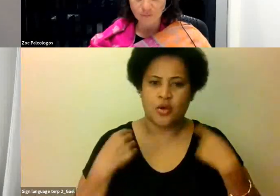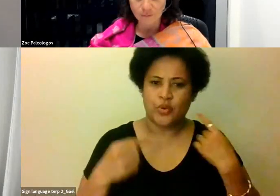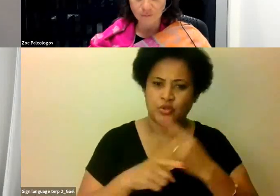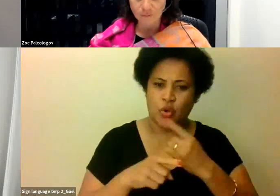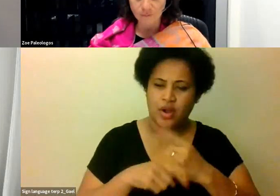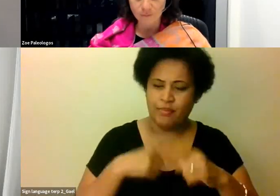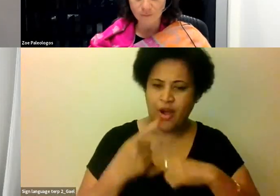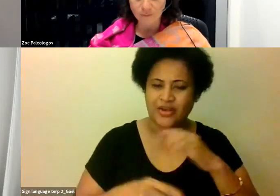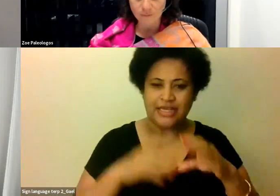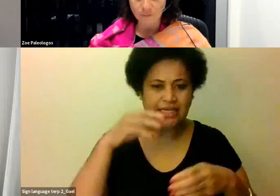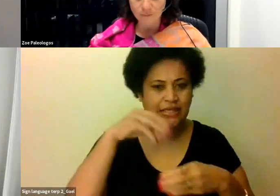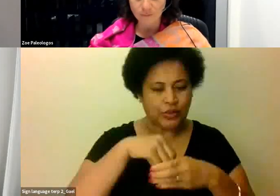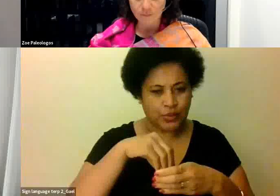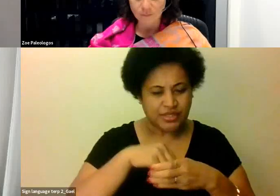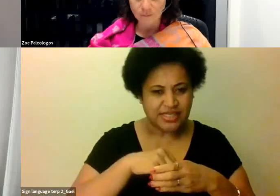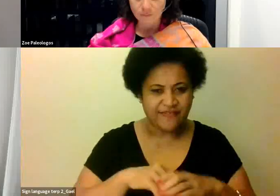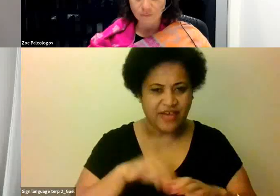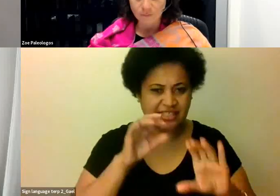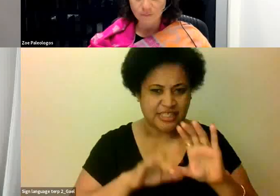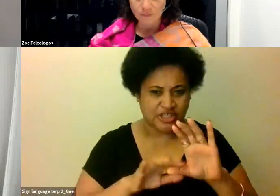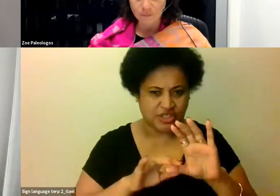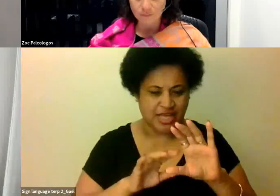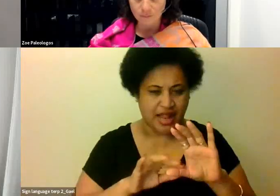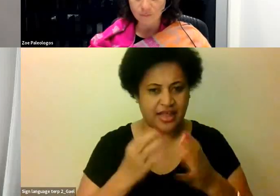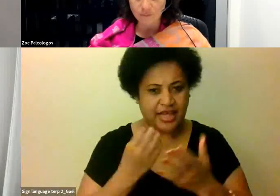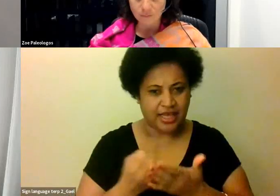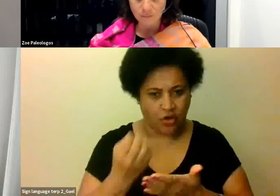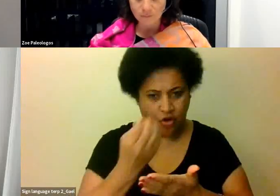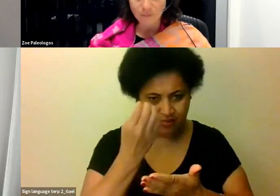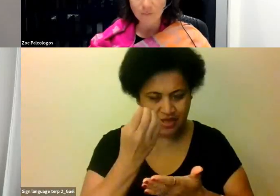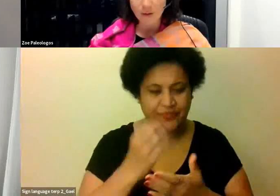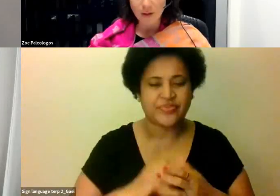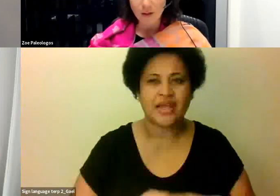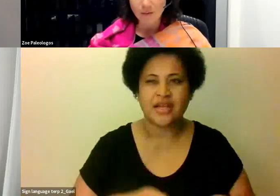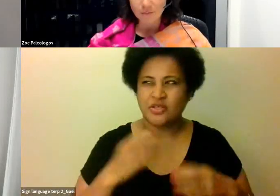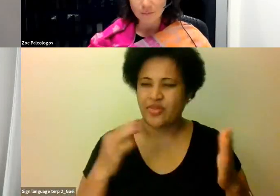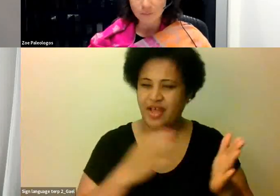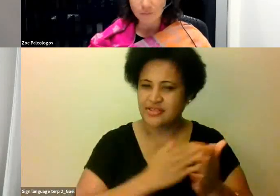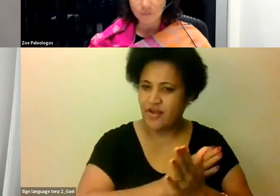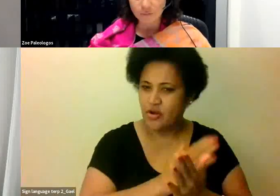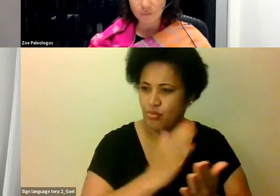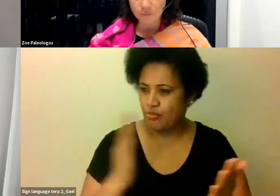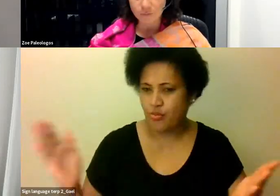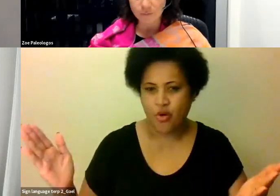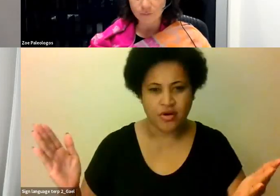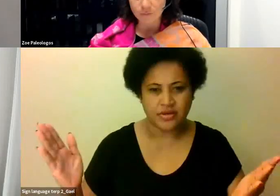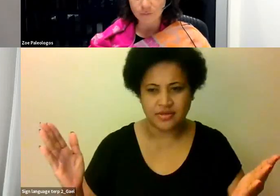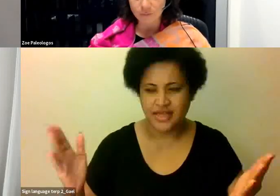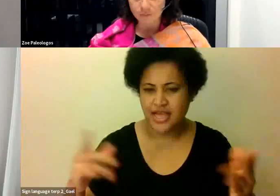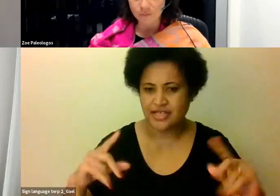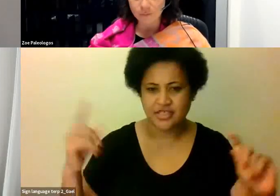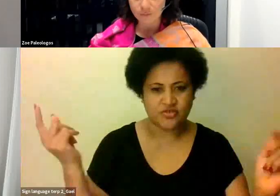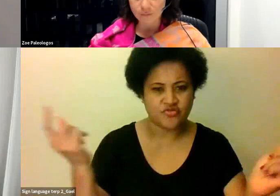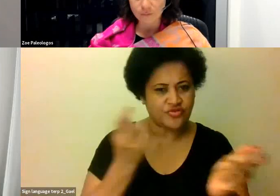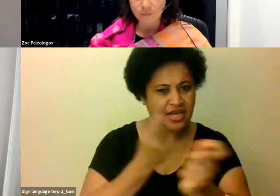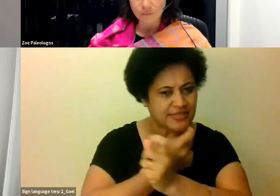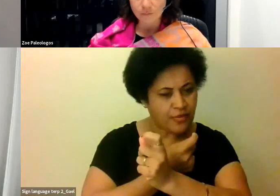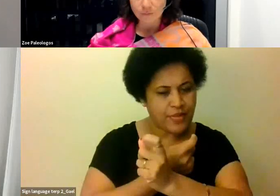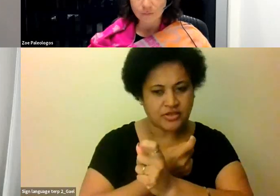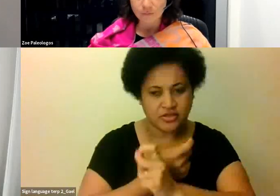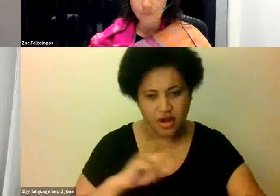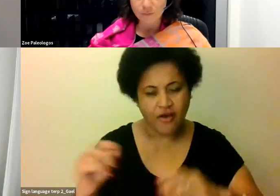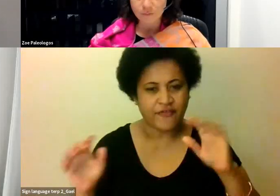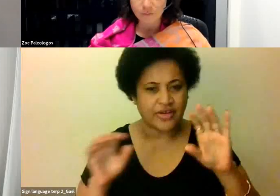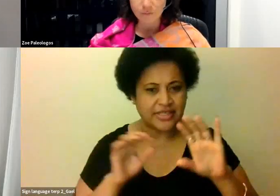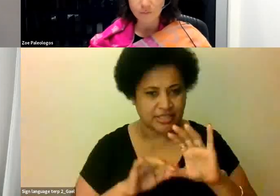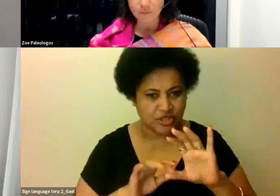digital economies, of course, it's a very broad topic, right? National digital transformation is high on the